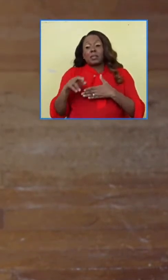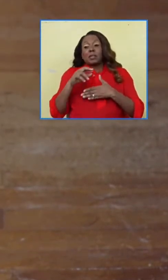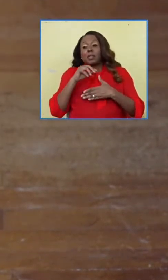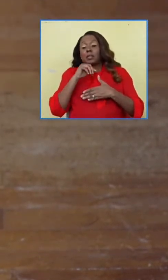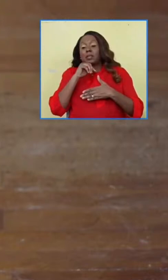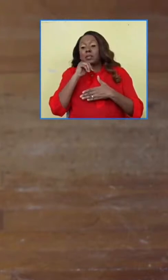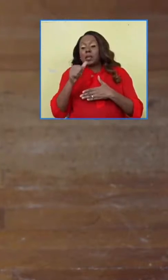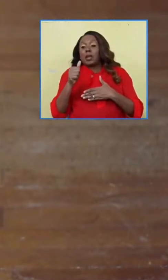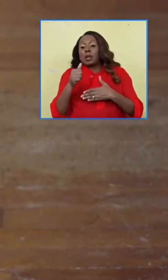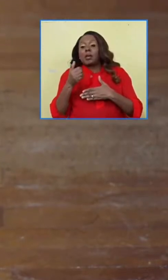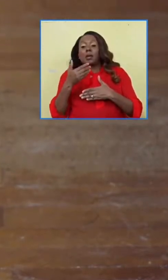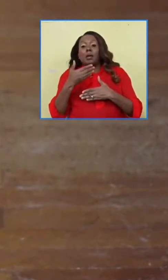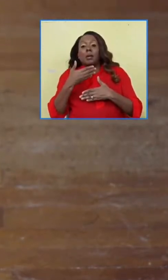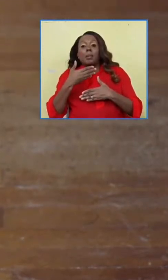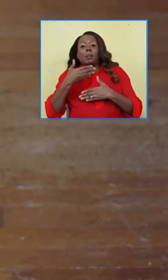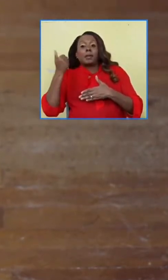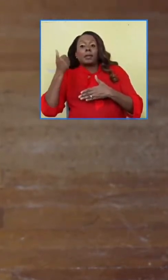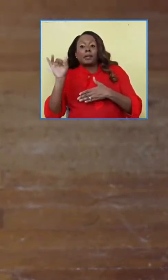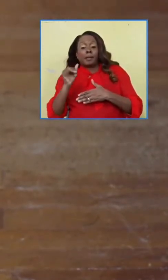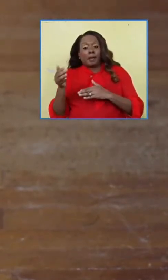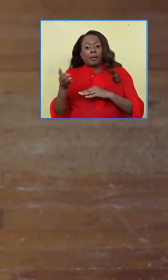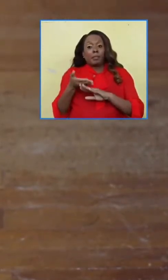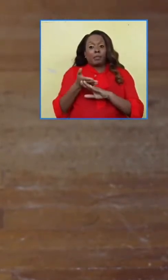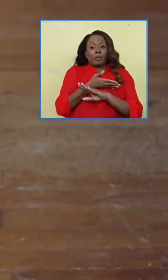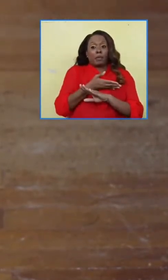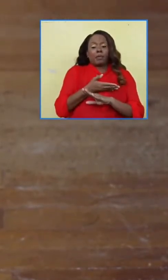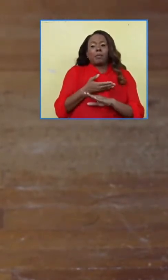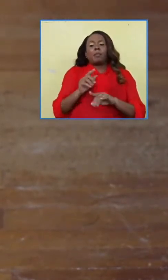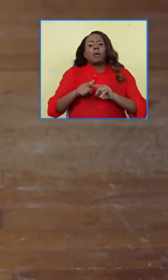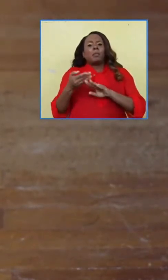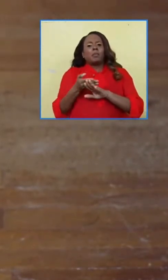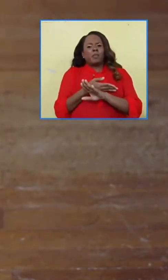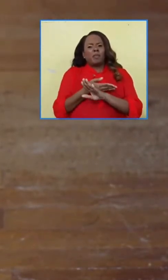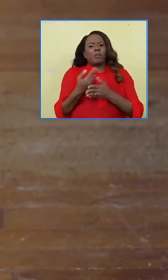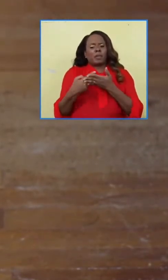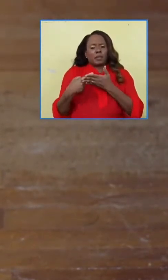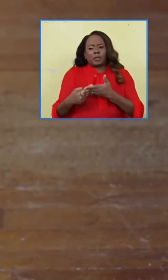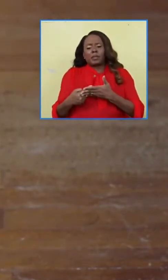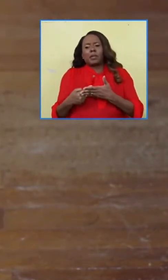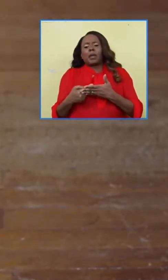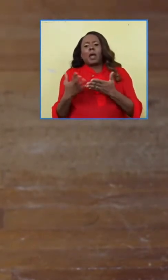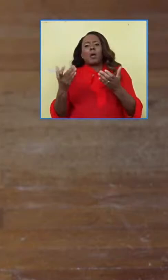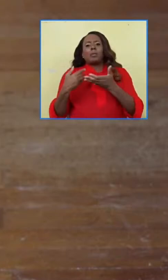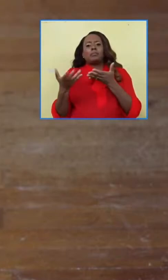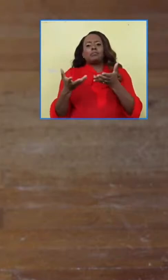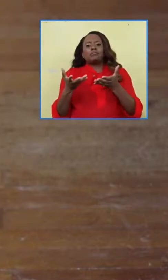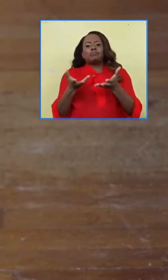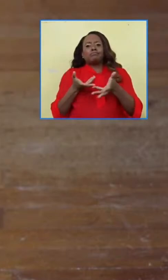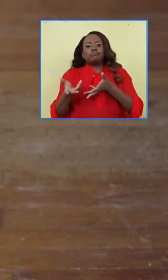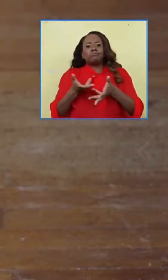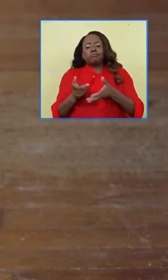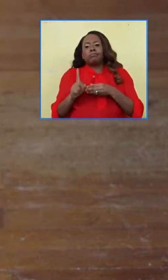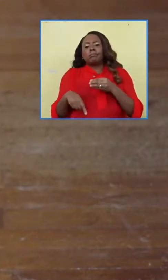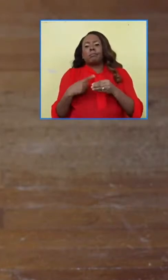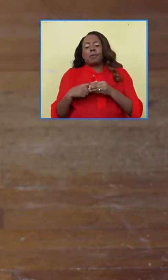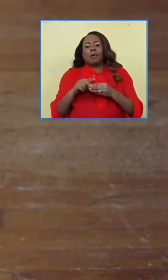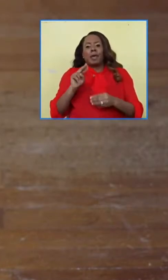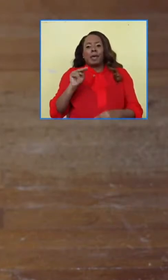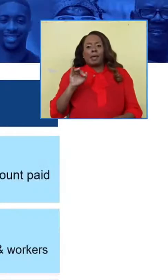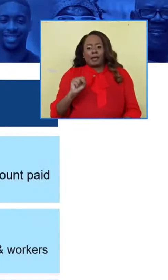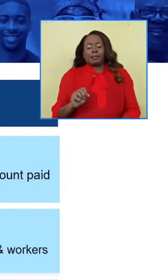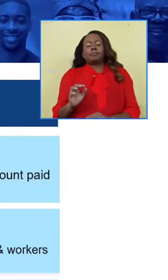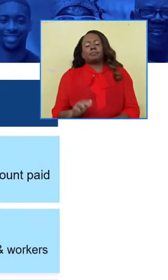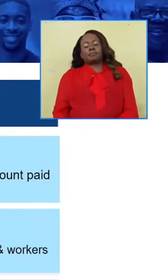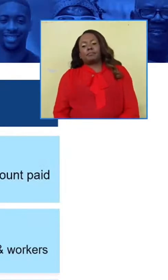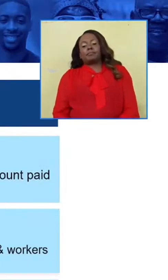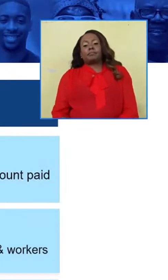start, let's talk about the NIS and why it exists and what it serves to do. So just over 55 years ago,